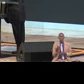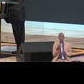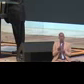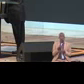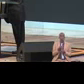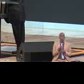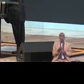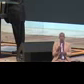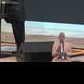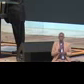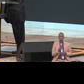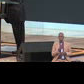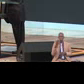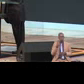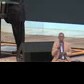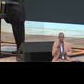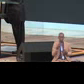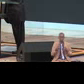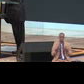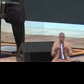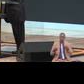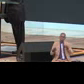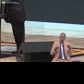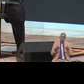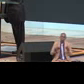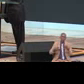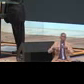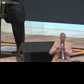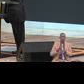Self will not have dominion over us.